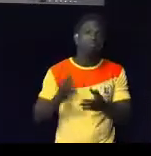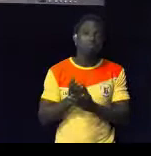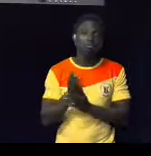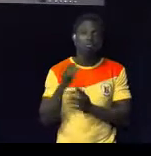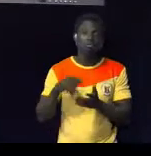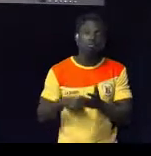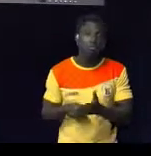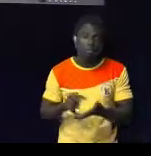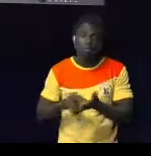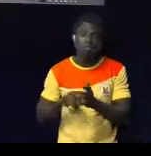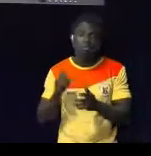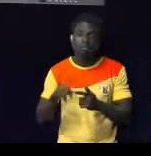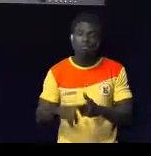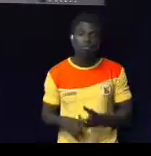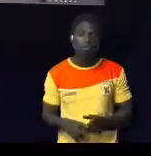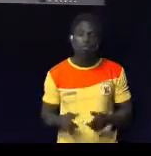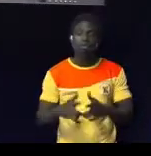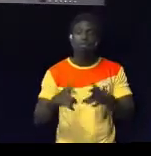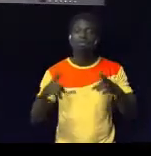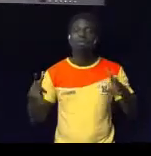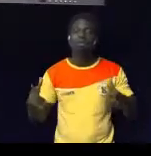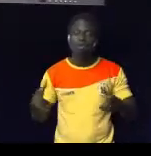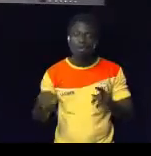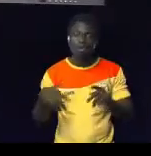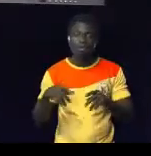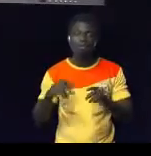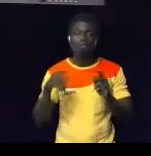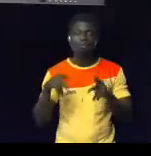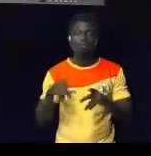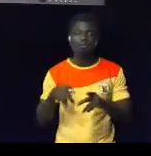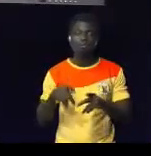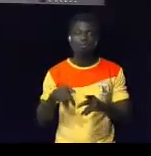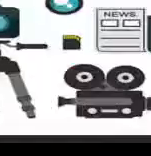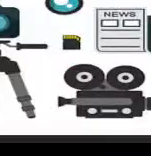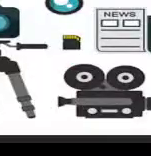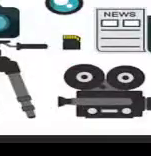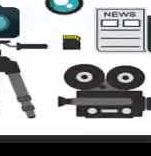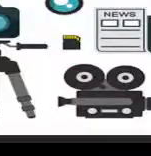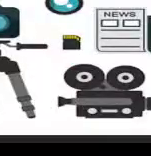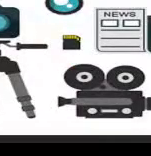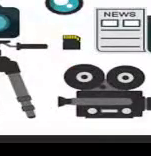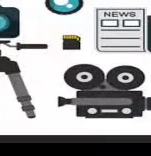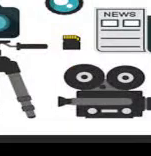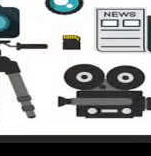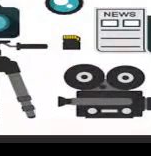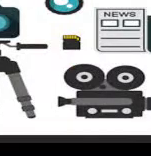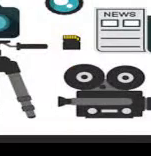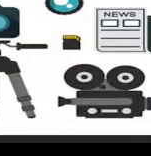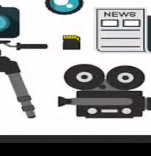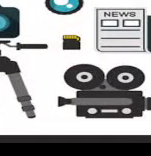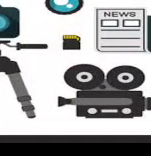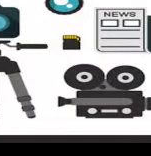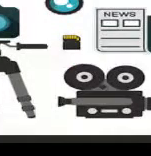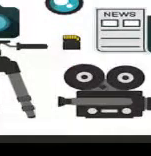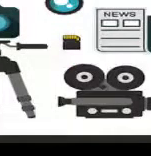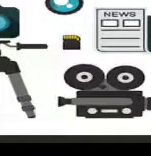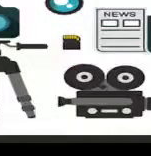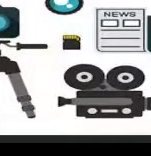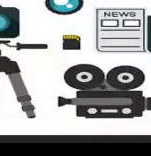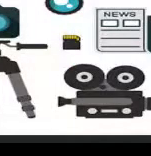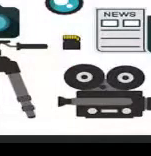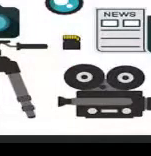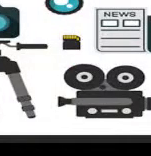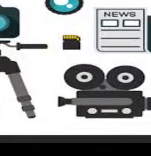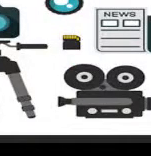through these means to a large audience across the world. So that's one means, the use of mass media, that's one.